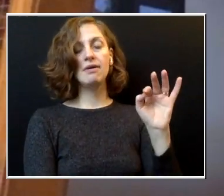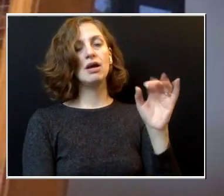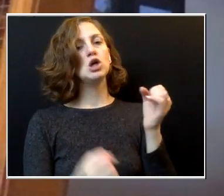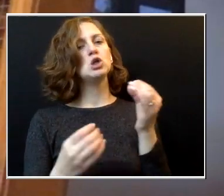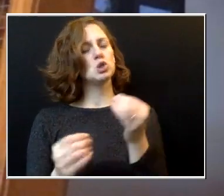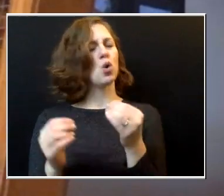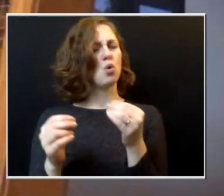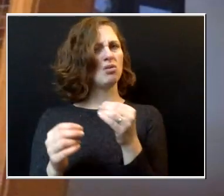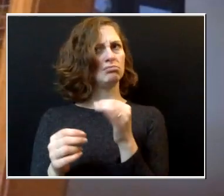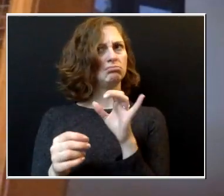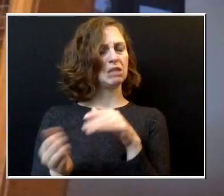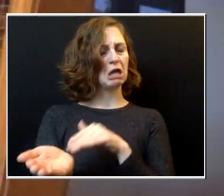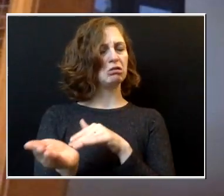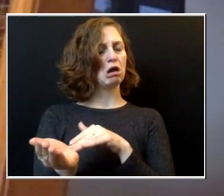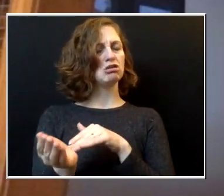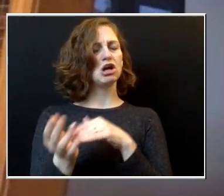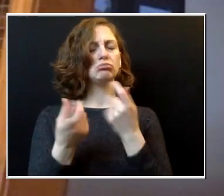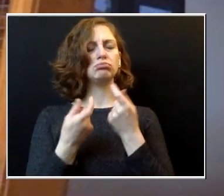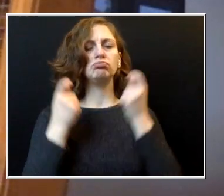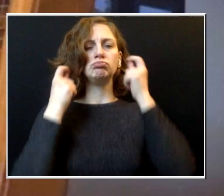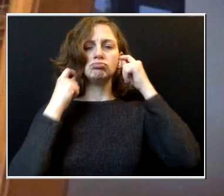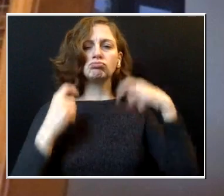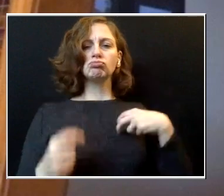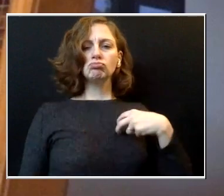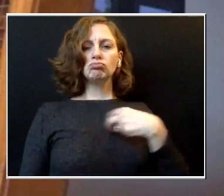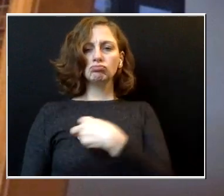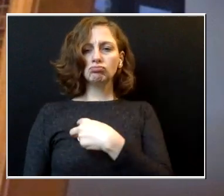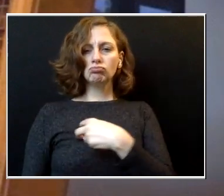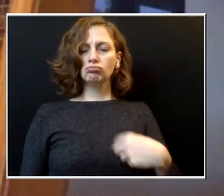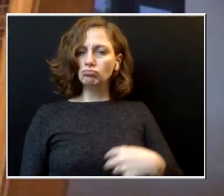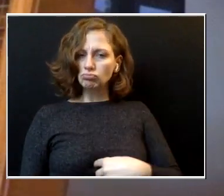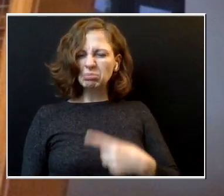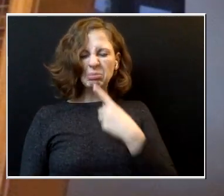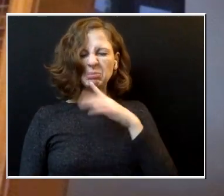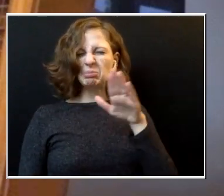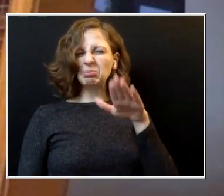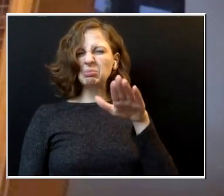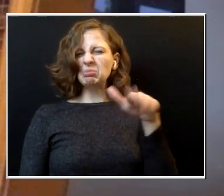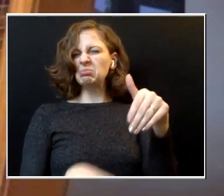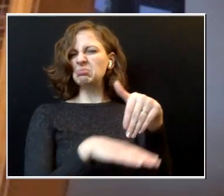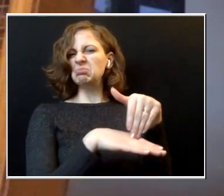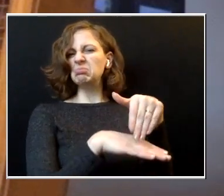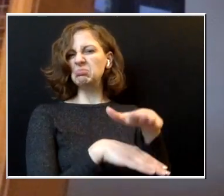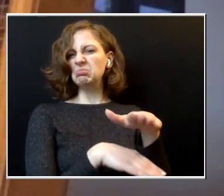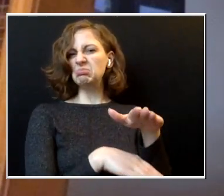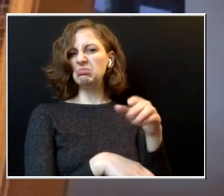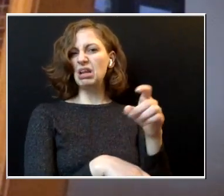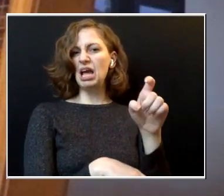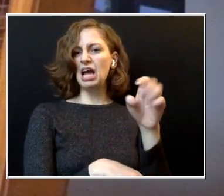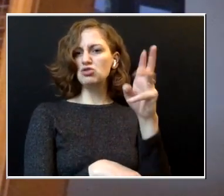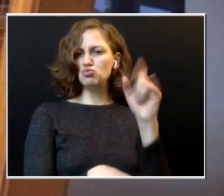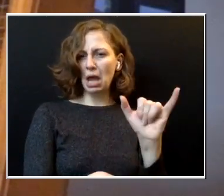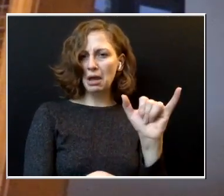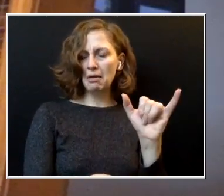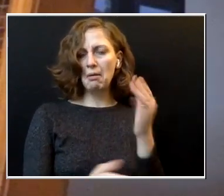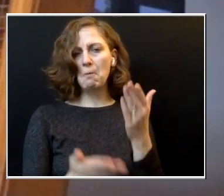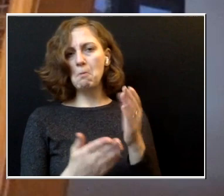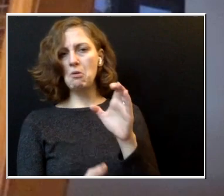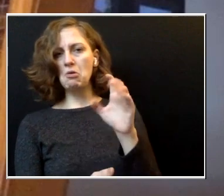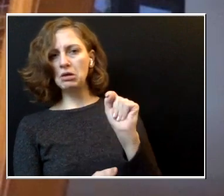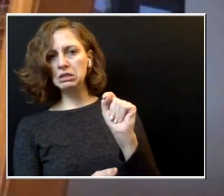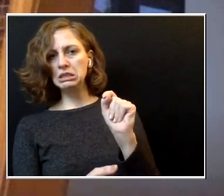x-ray and then possibly CT scan. And so when he said all of that, I mean, I did follow up with it, but I thought